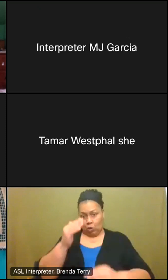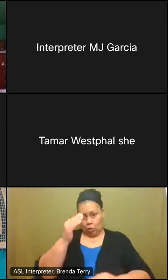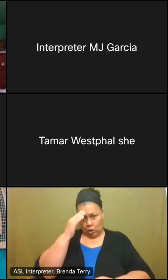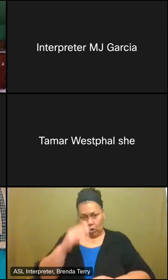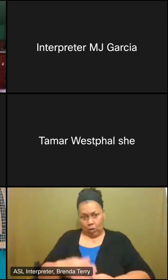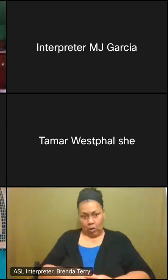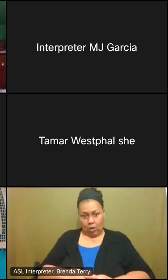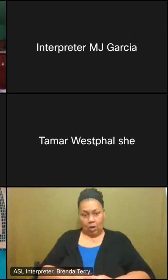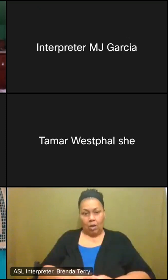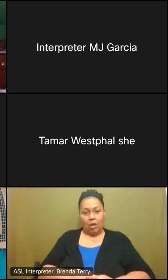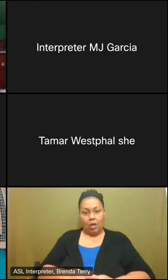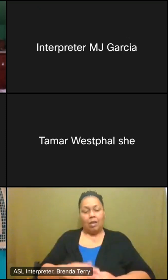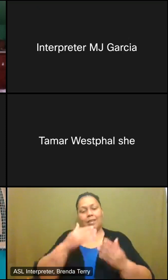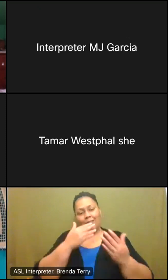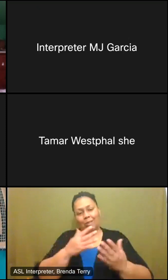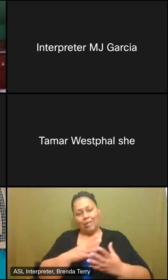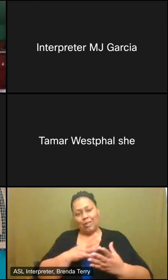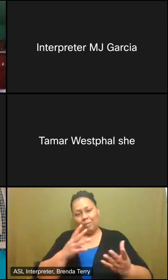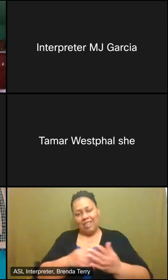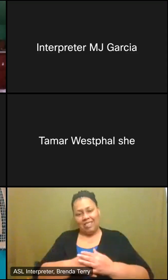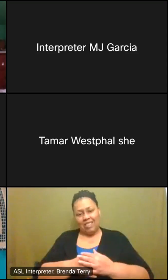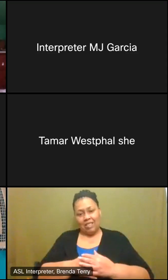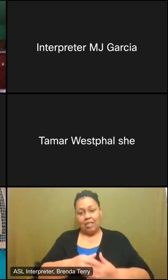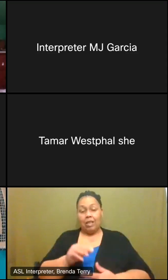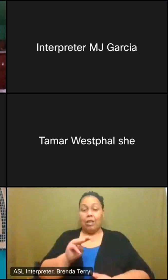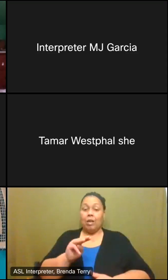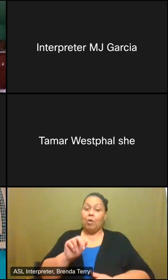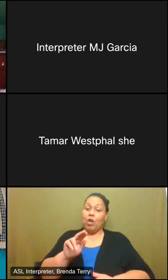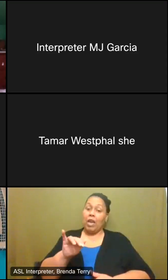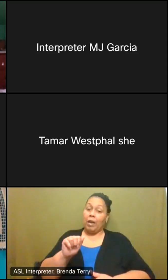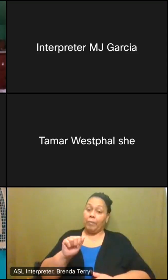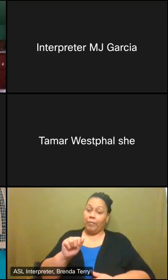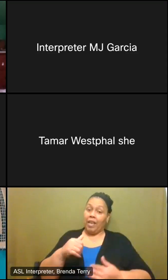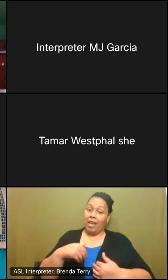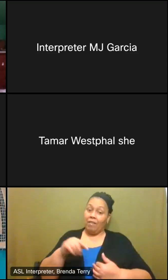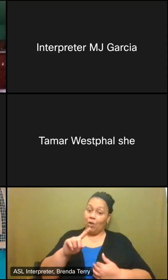Thank you so much. And Maria, actually, I have a question for you.